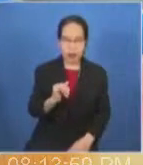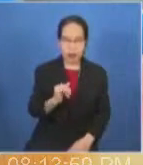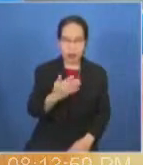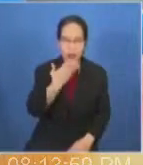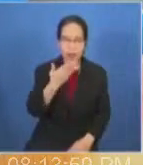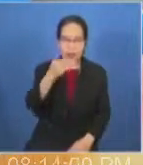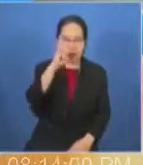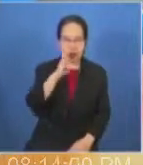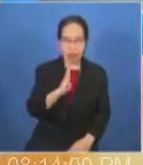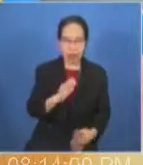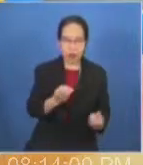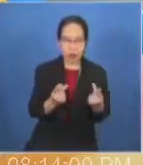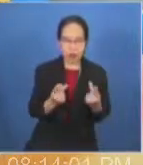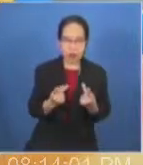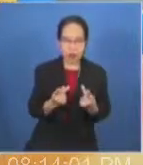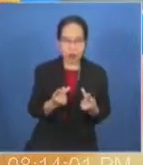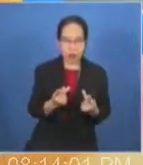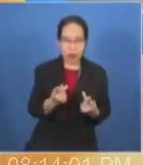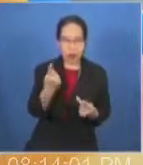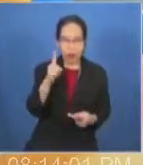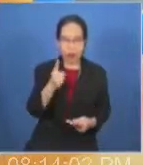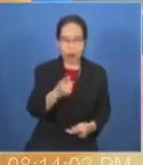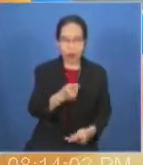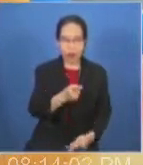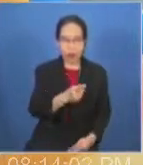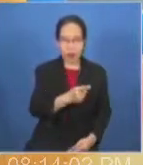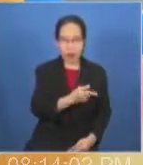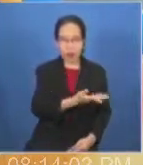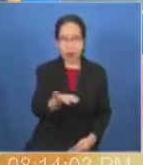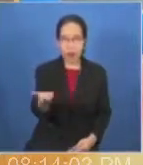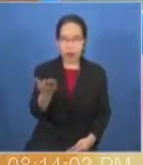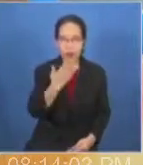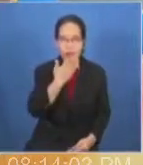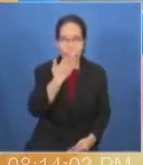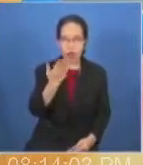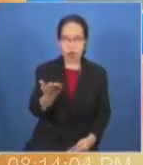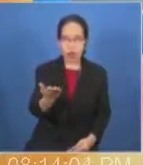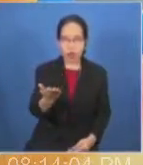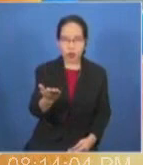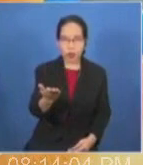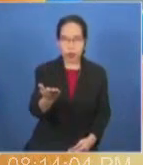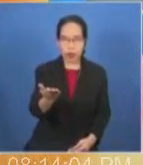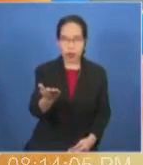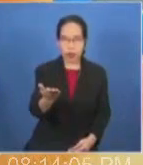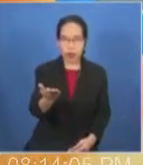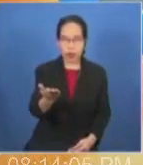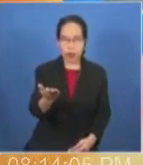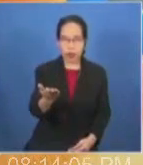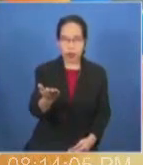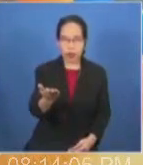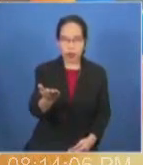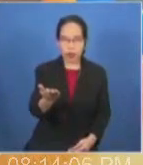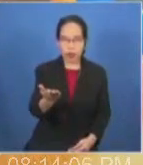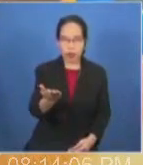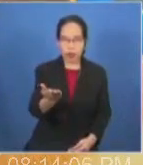This is from the MCGI. Thanks be to God for the opportunity. And this is for you. Well, thank you.